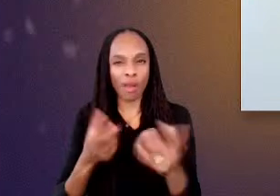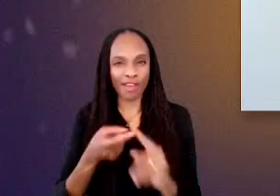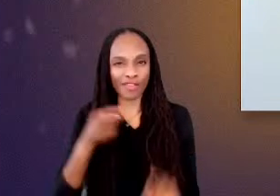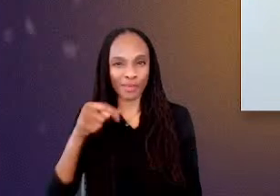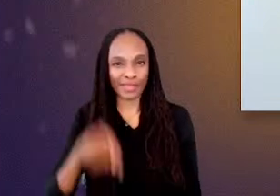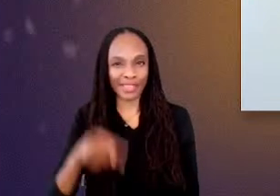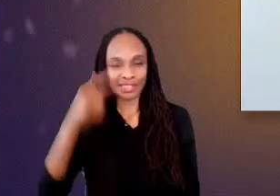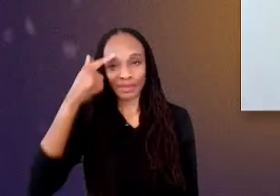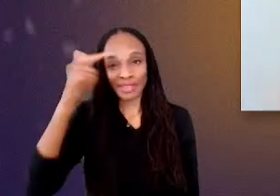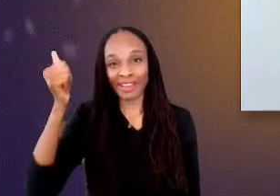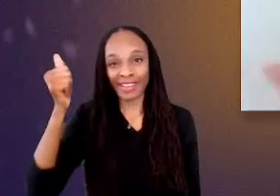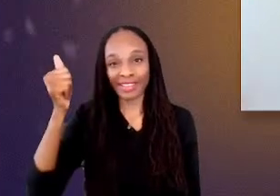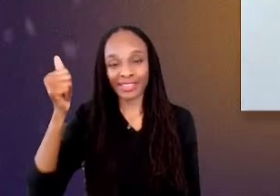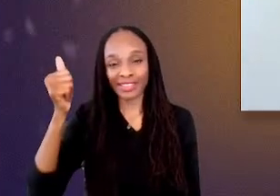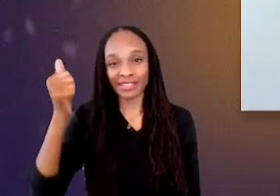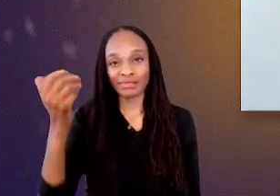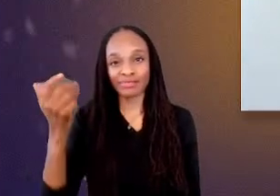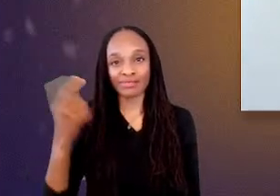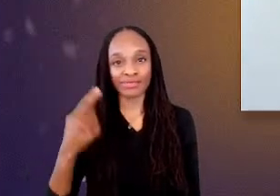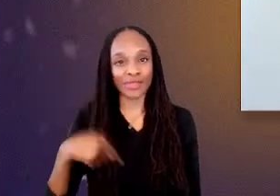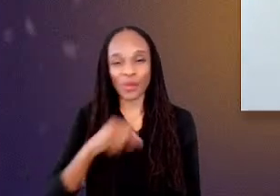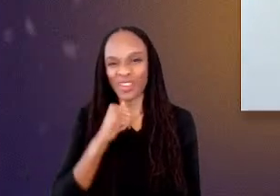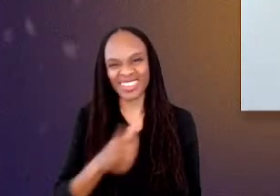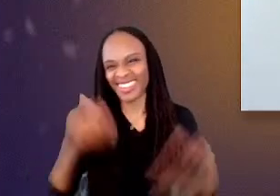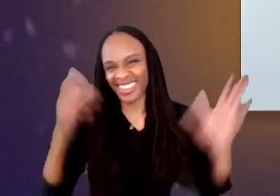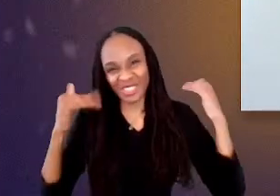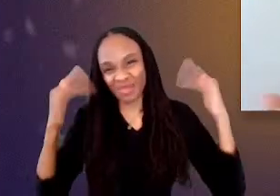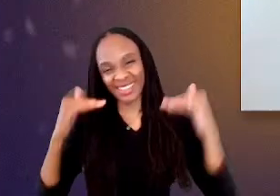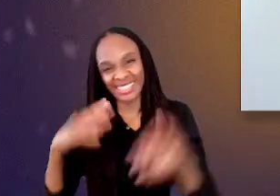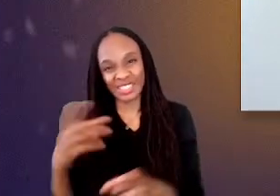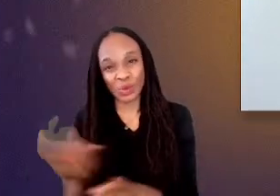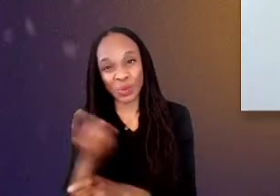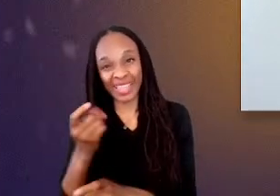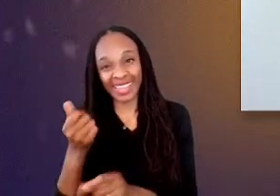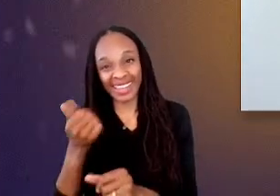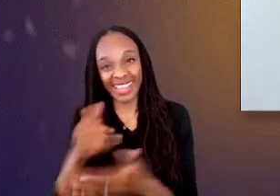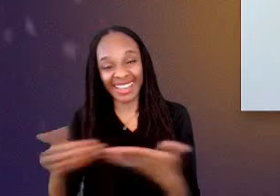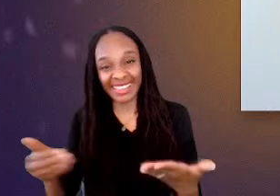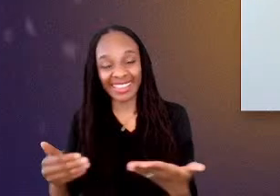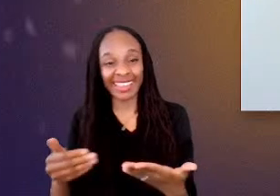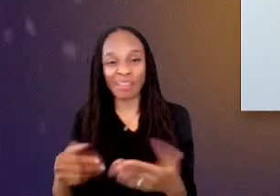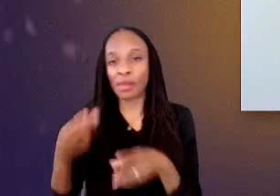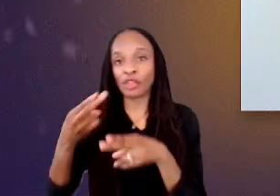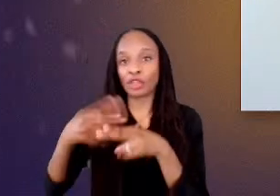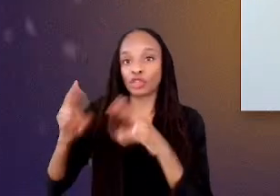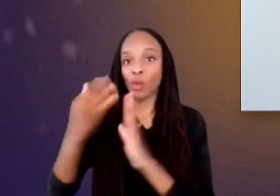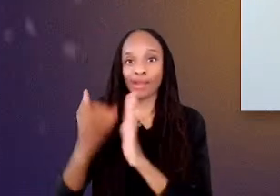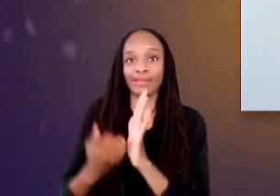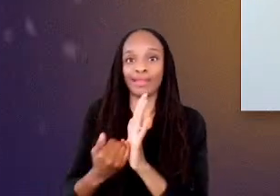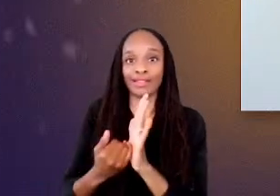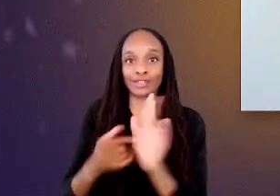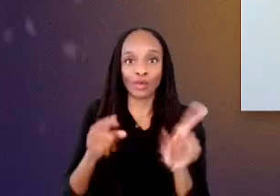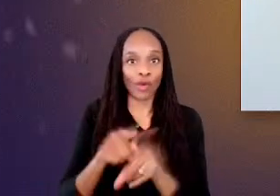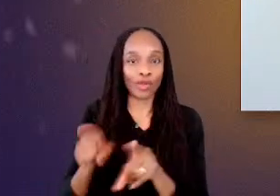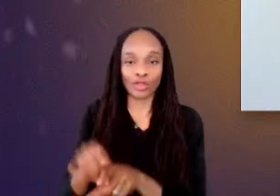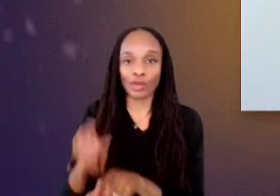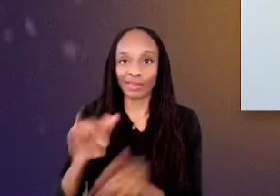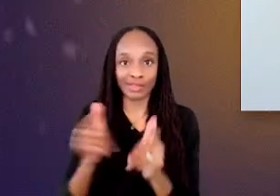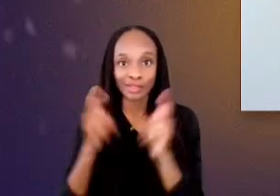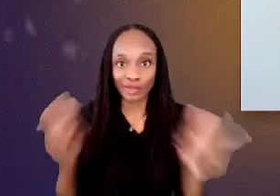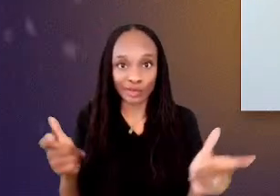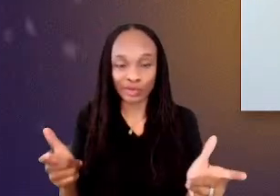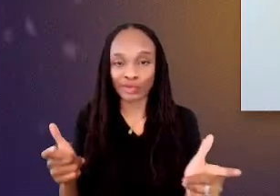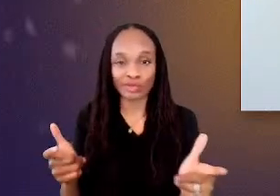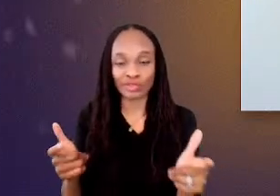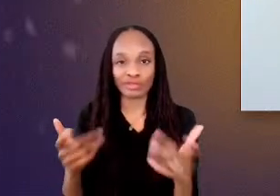Because, you know, we're not expecting to win anything. Even getting shortlisted is a massive reach. But what